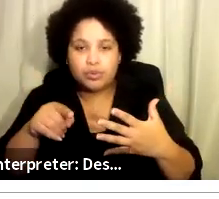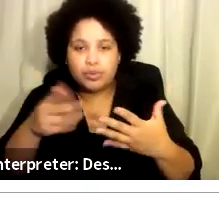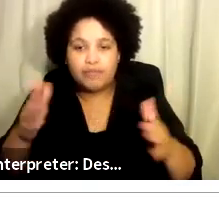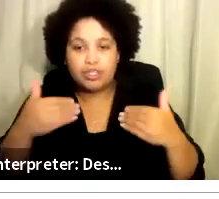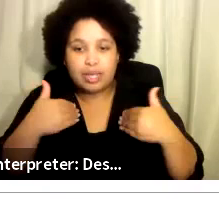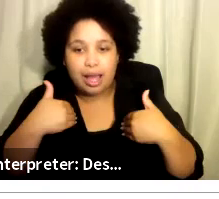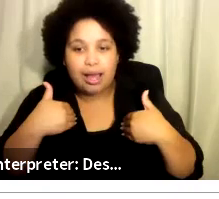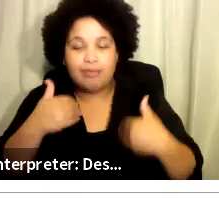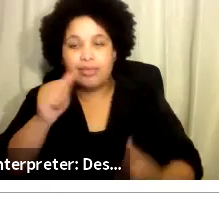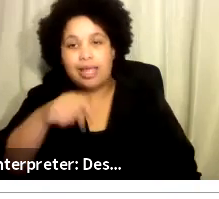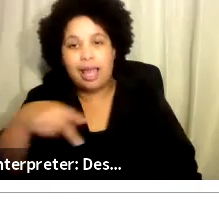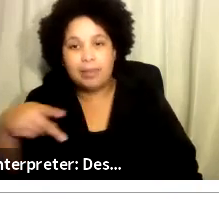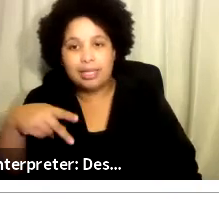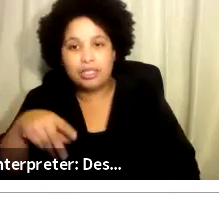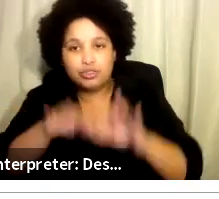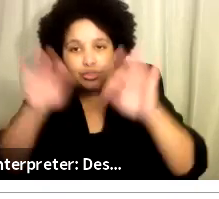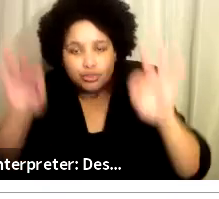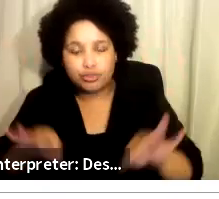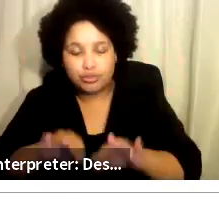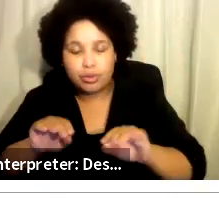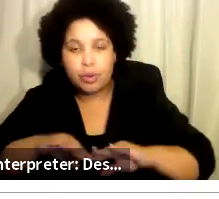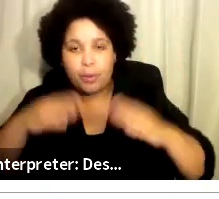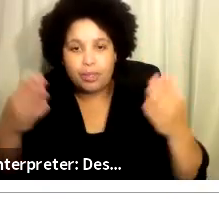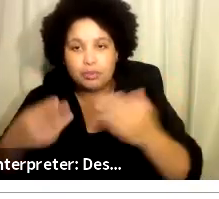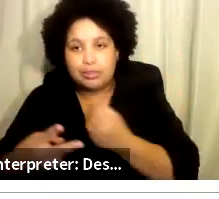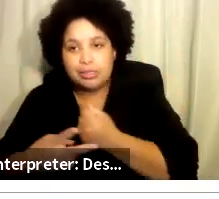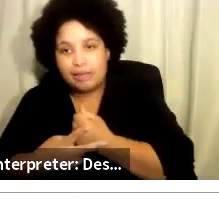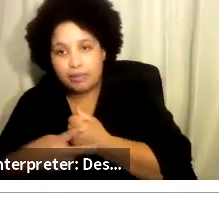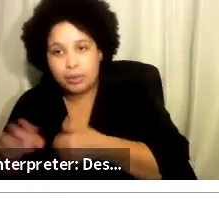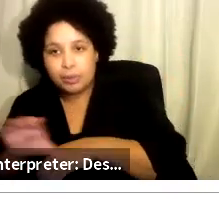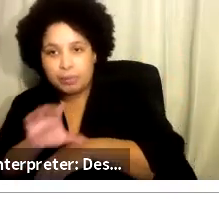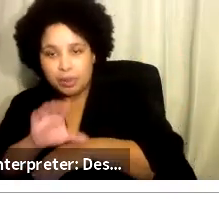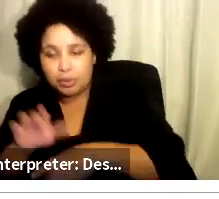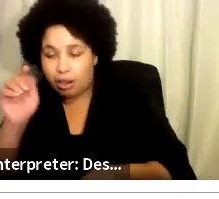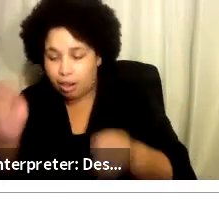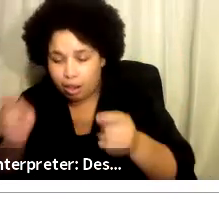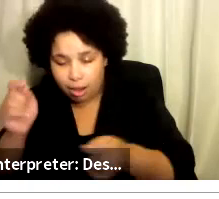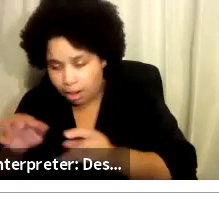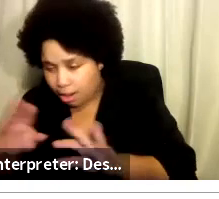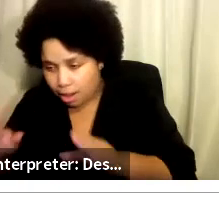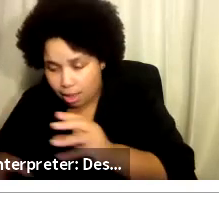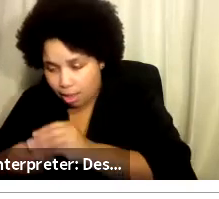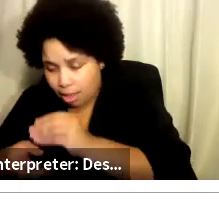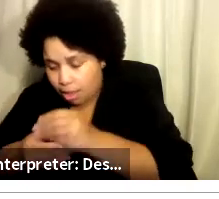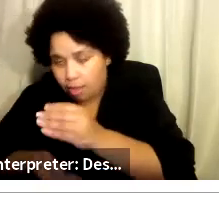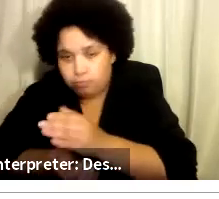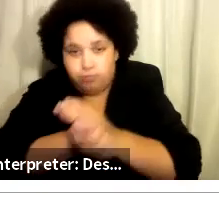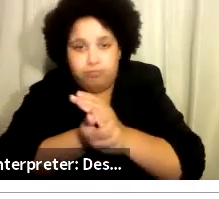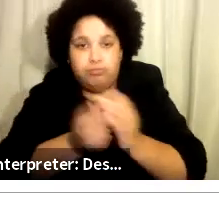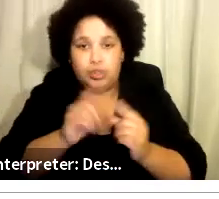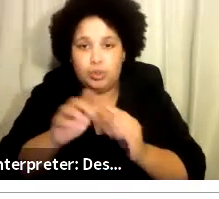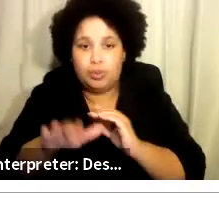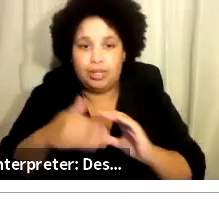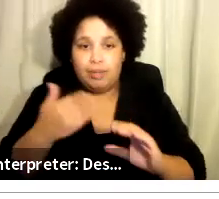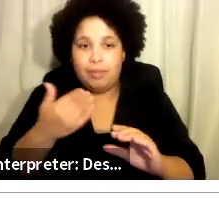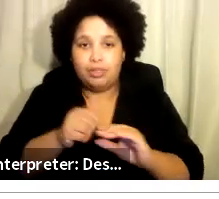application open so that you can save it to your desktop, make the changes, adjust it, and then attach it to your email